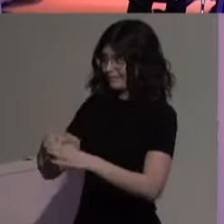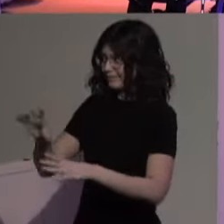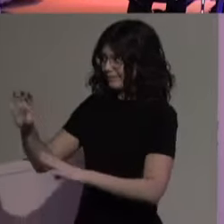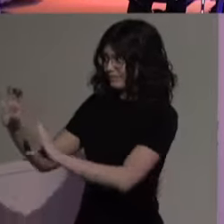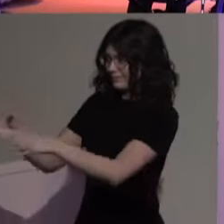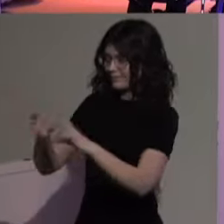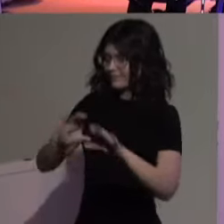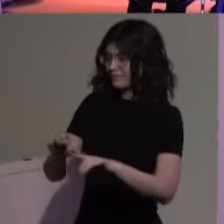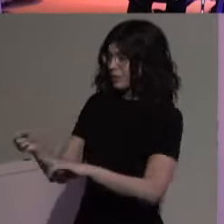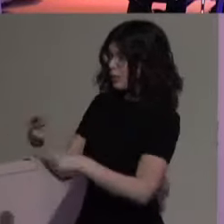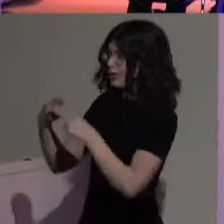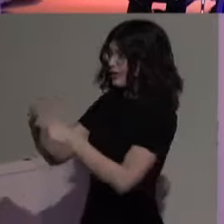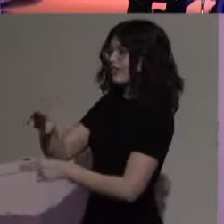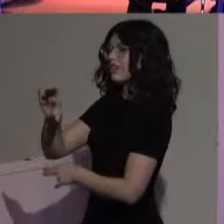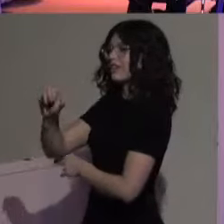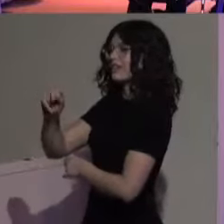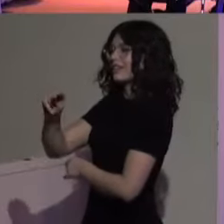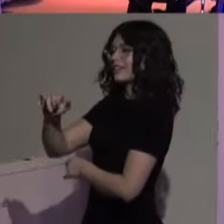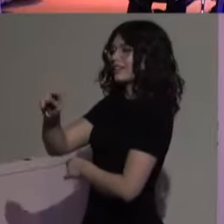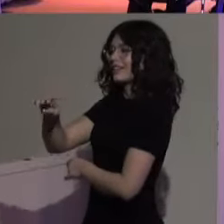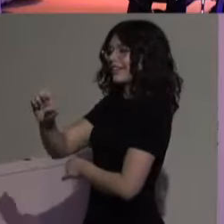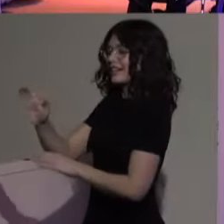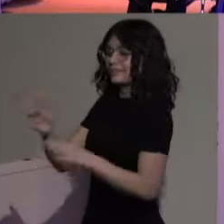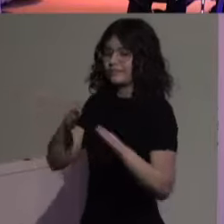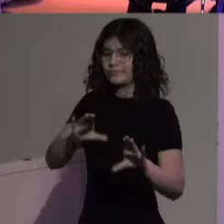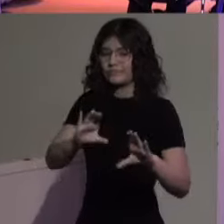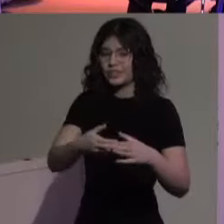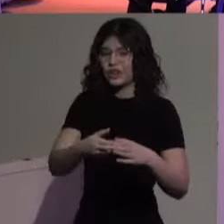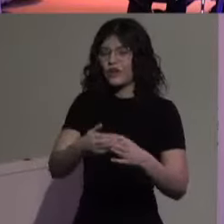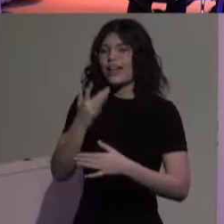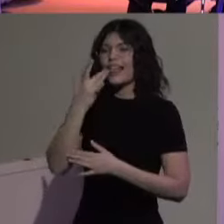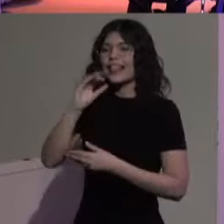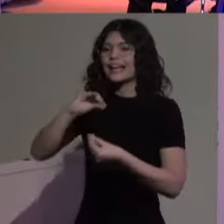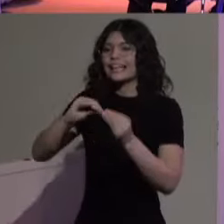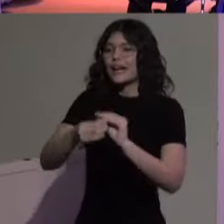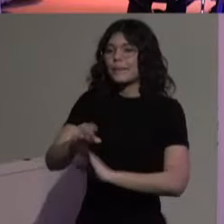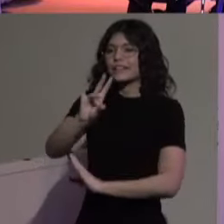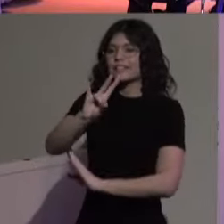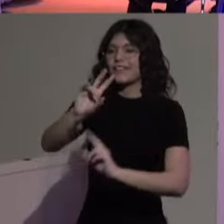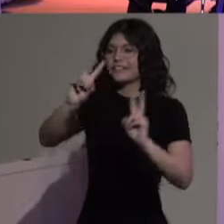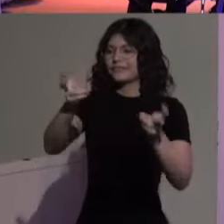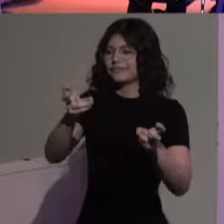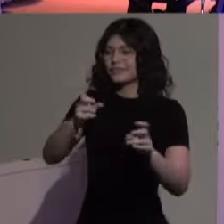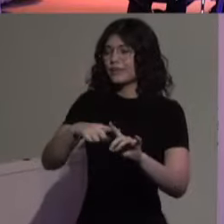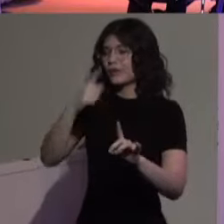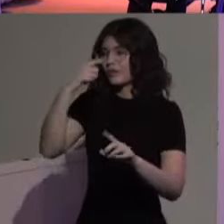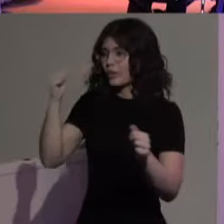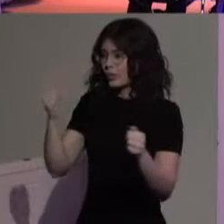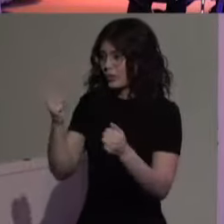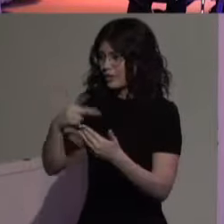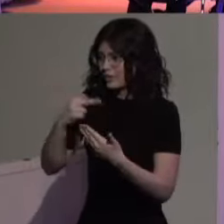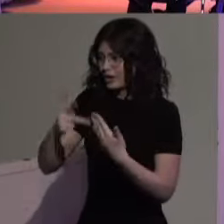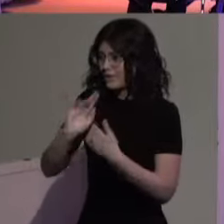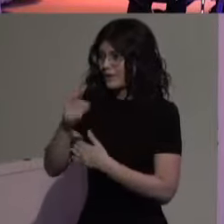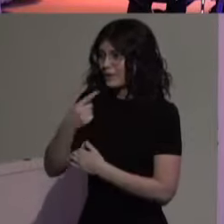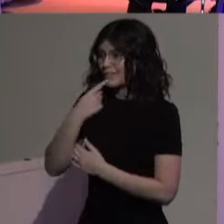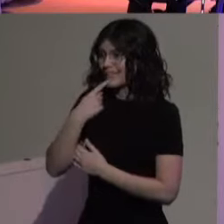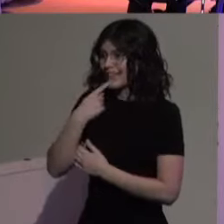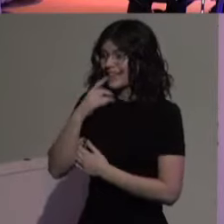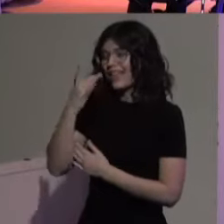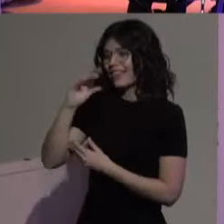band is called the Canines, and one band is called the Lucky Number 7. But in your winter programs, it will say Lucky Number